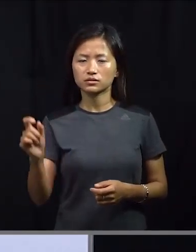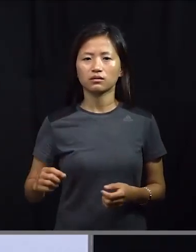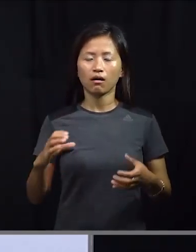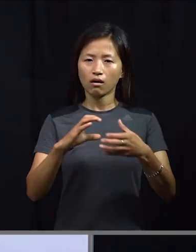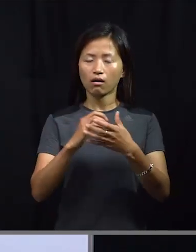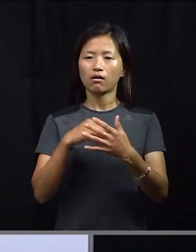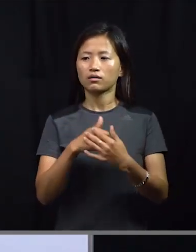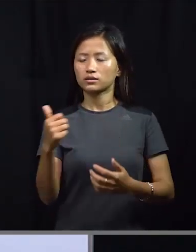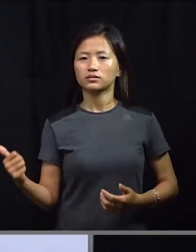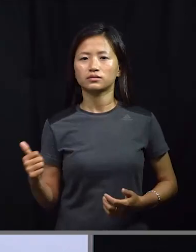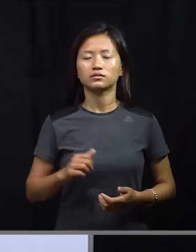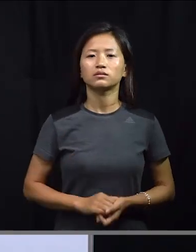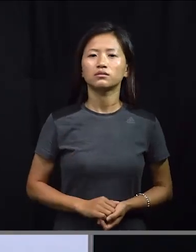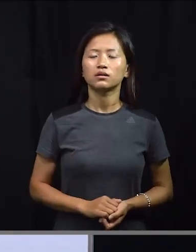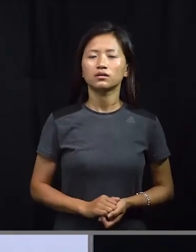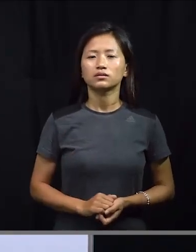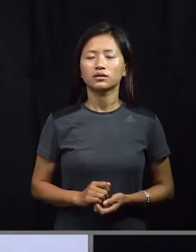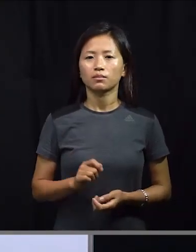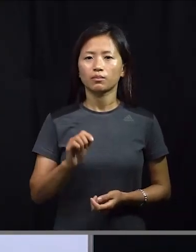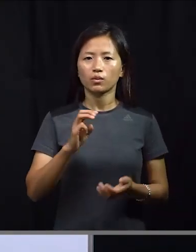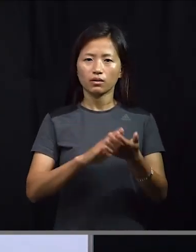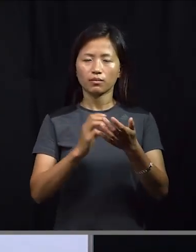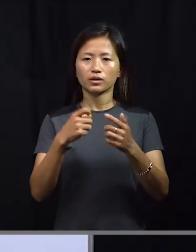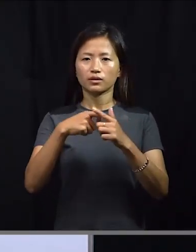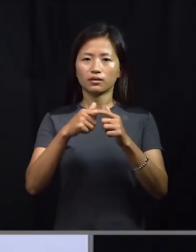Kama. And the next is called as Moksha,